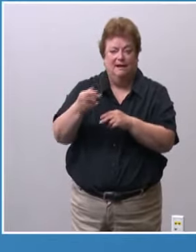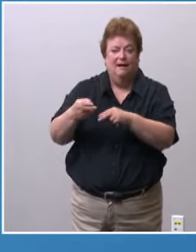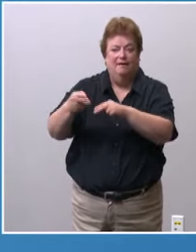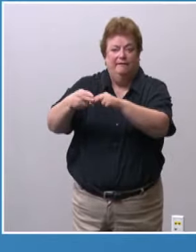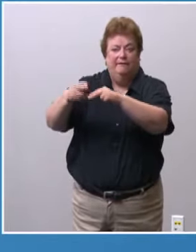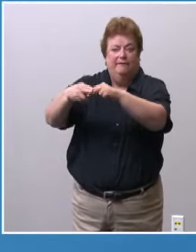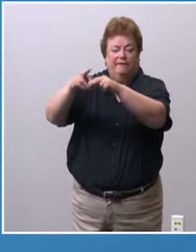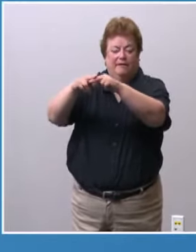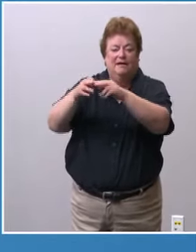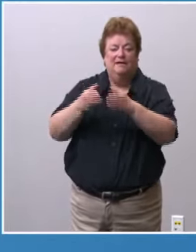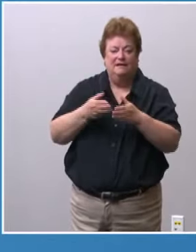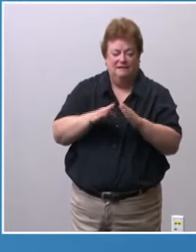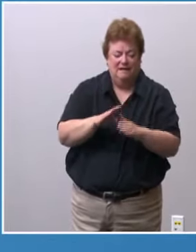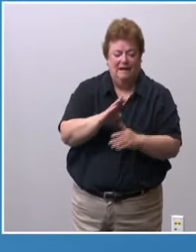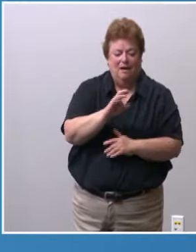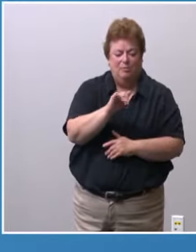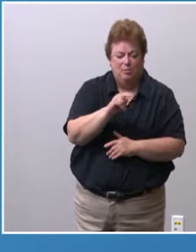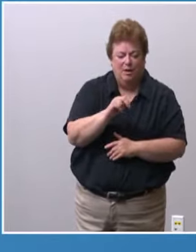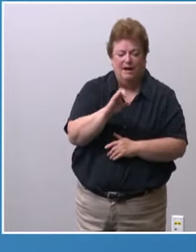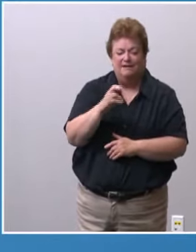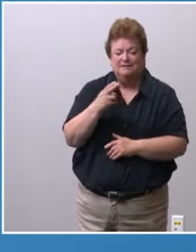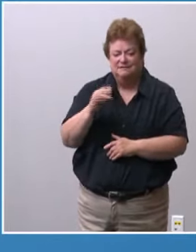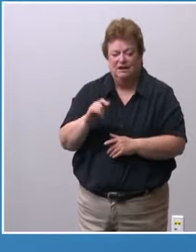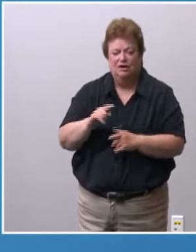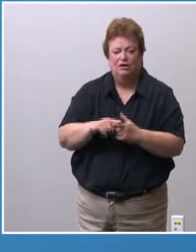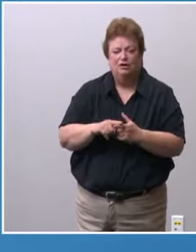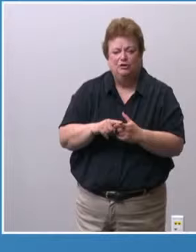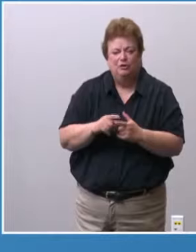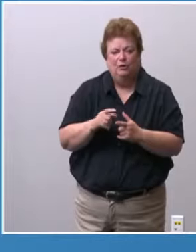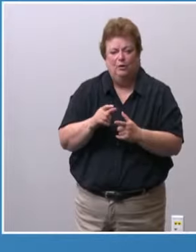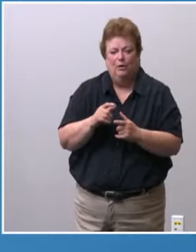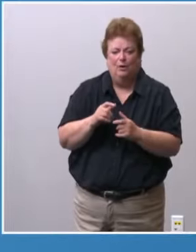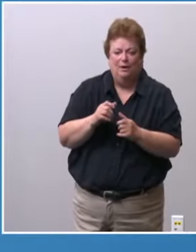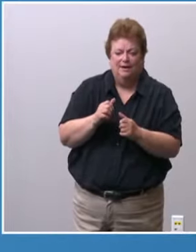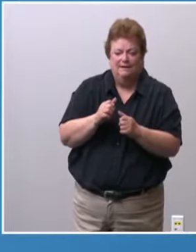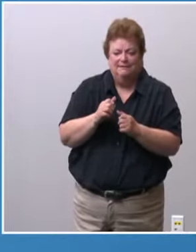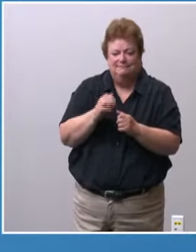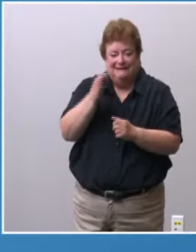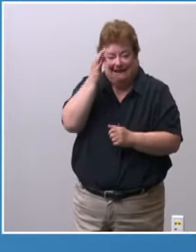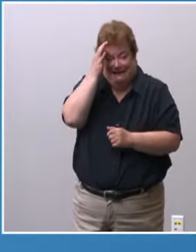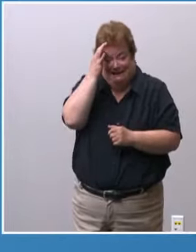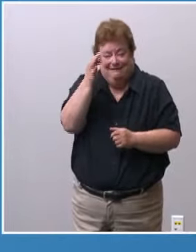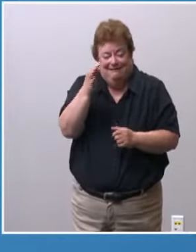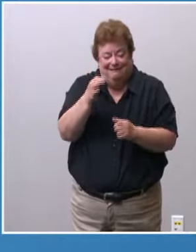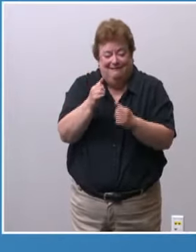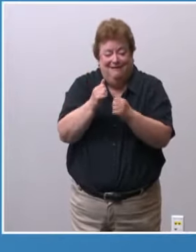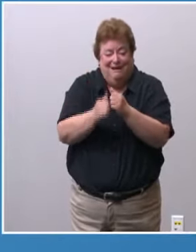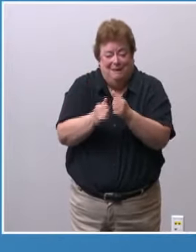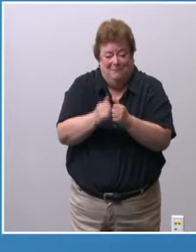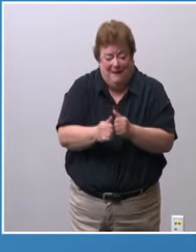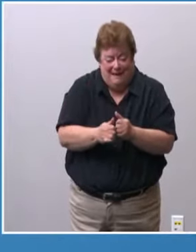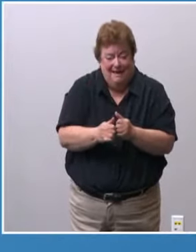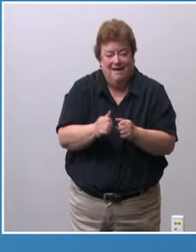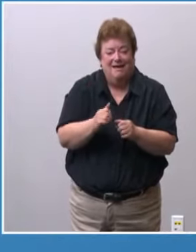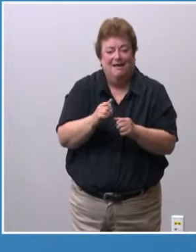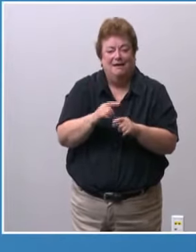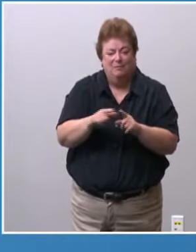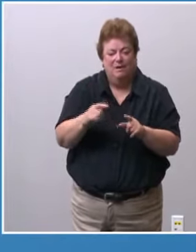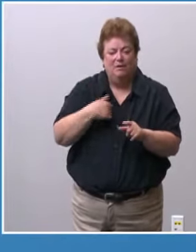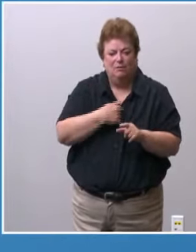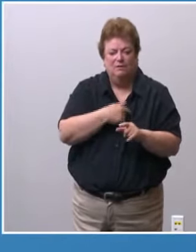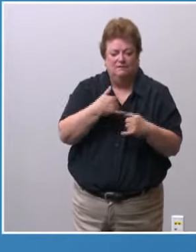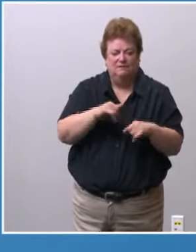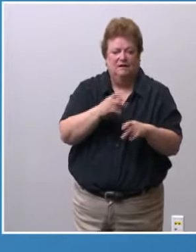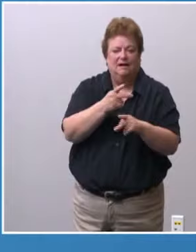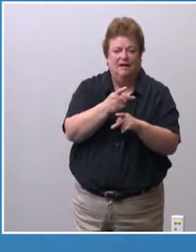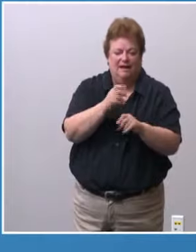like Bryan and CHI and others to get by sort of living on the edge, if you will, but still being able to care for